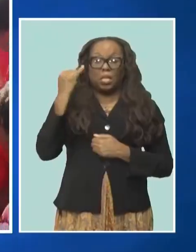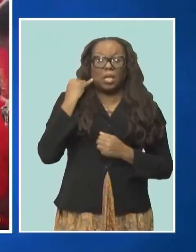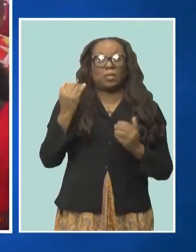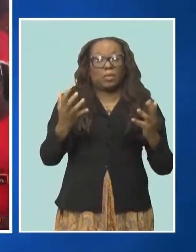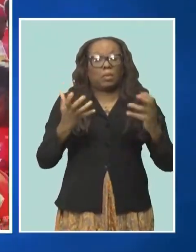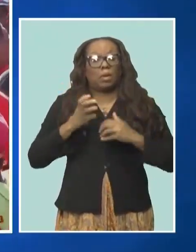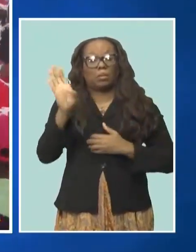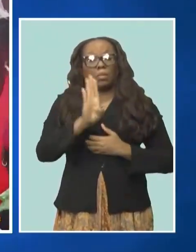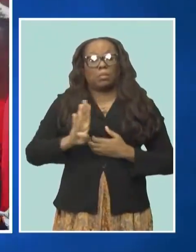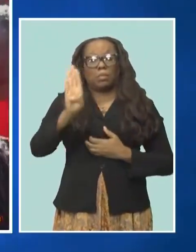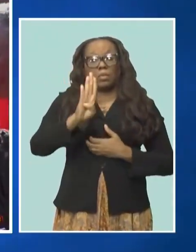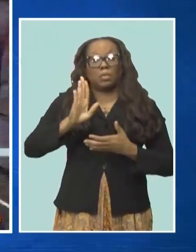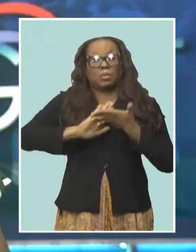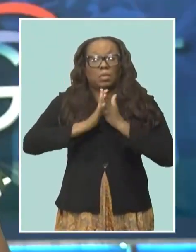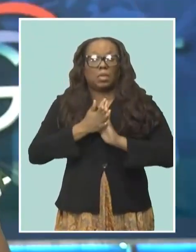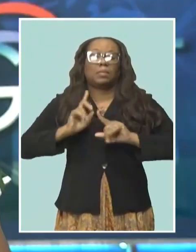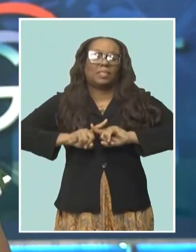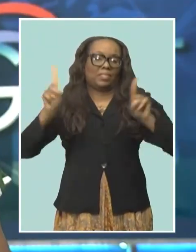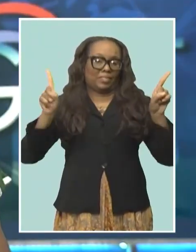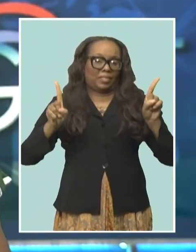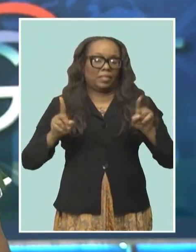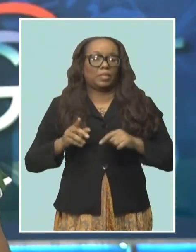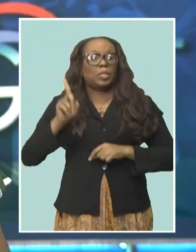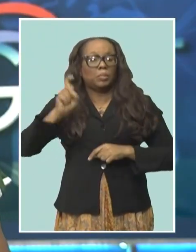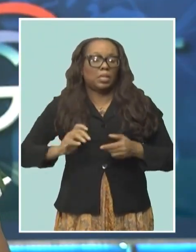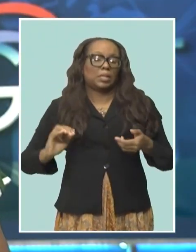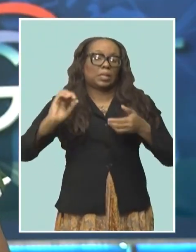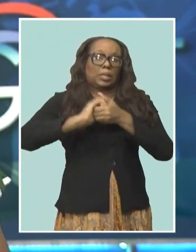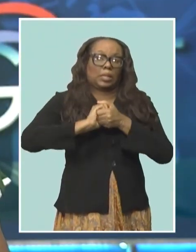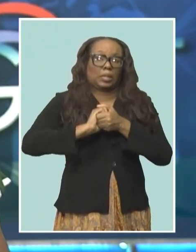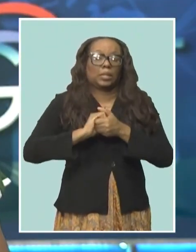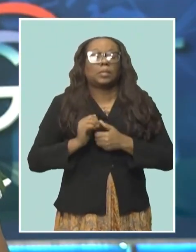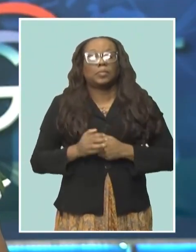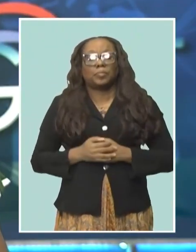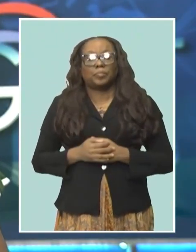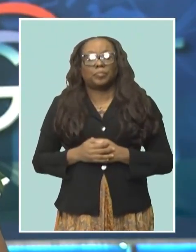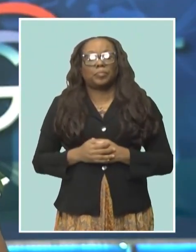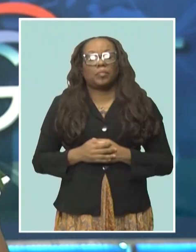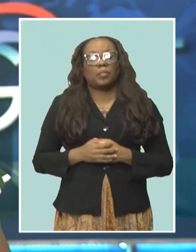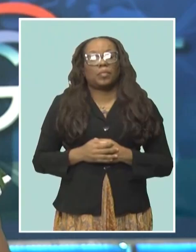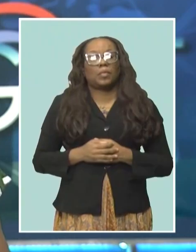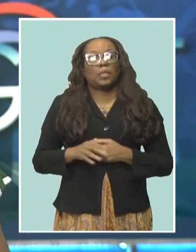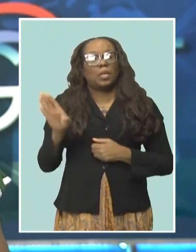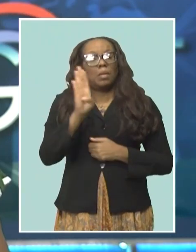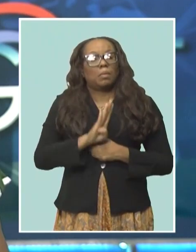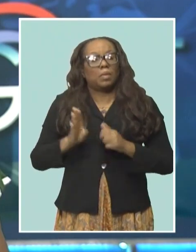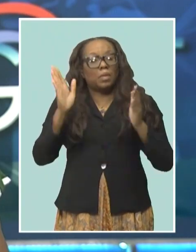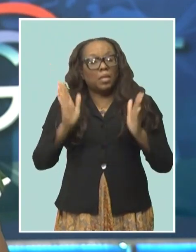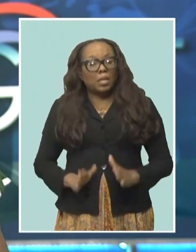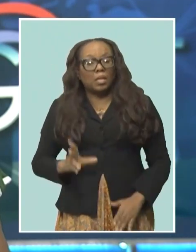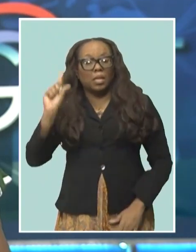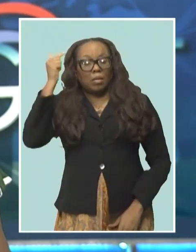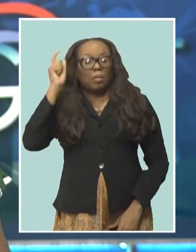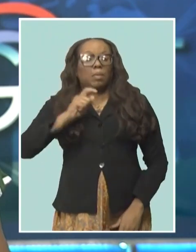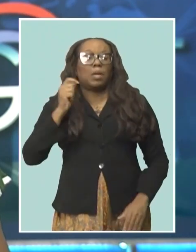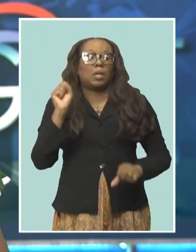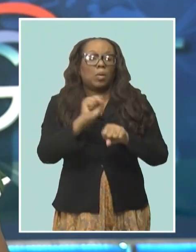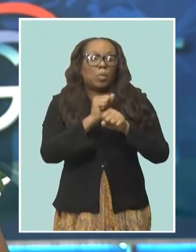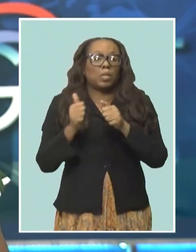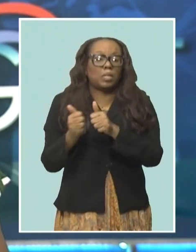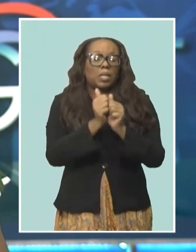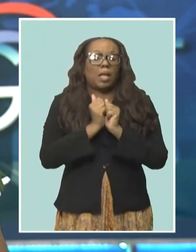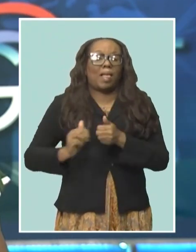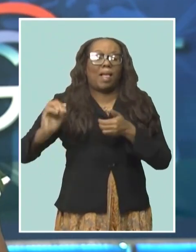a different place. Prime Minister Motley adds citizens and government must work together to take the